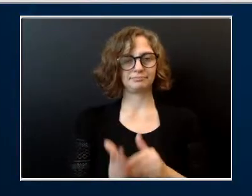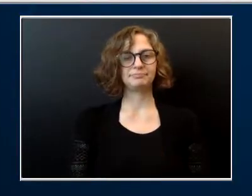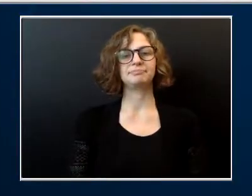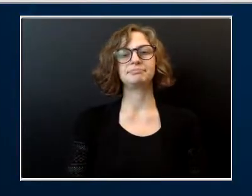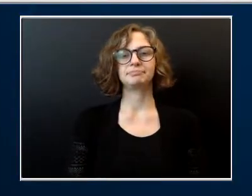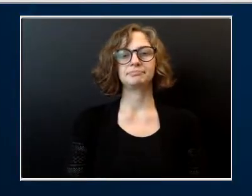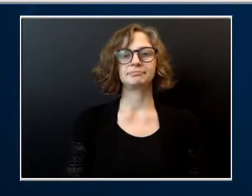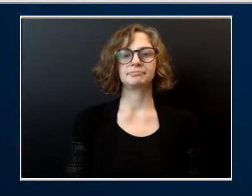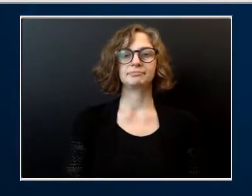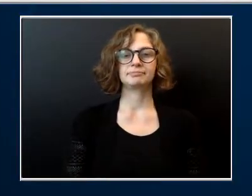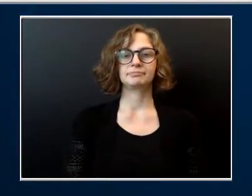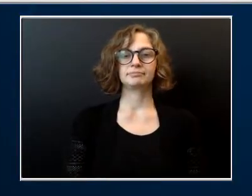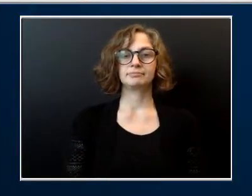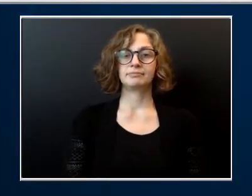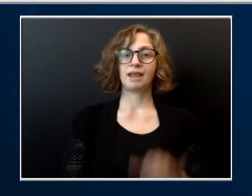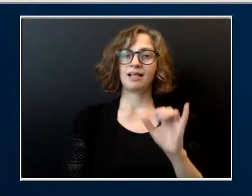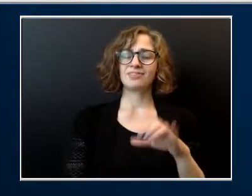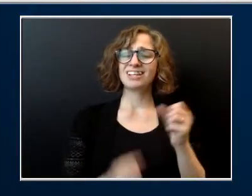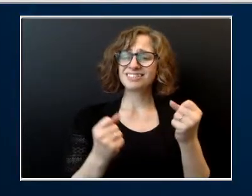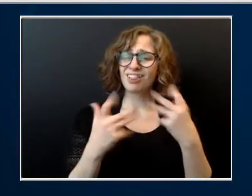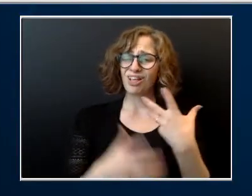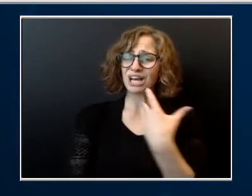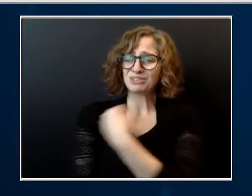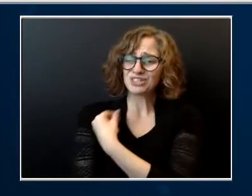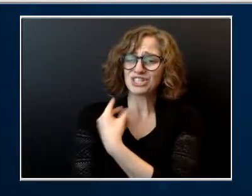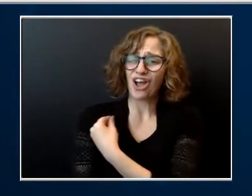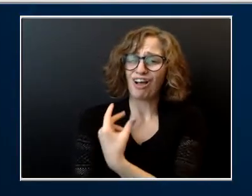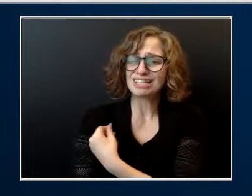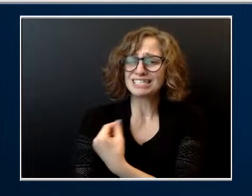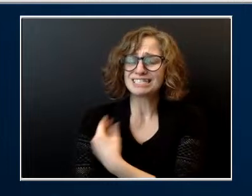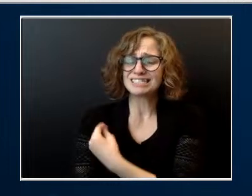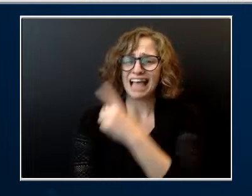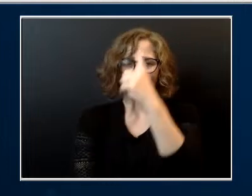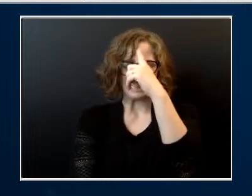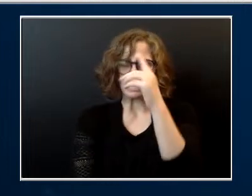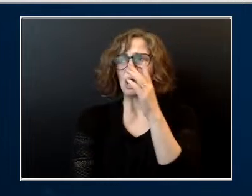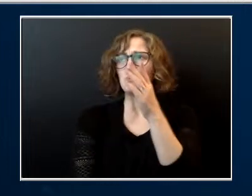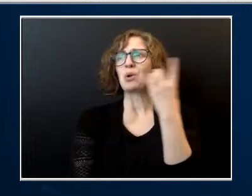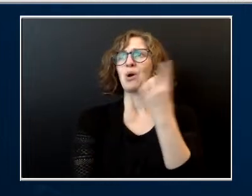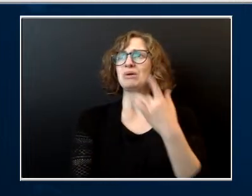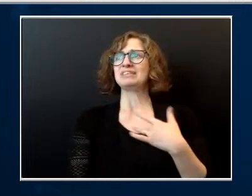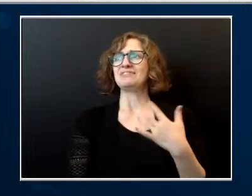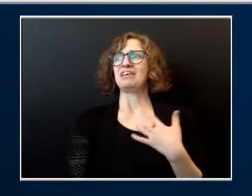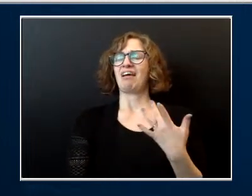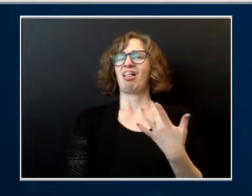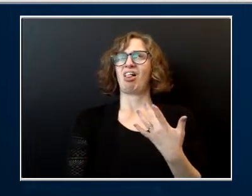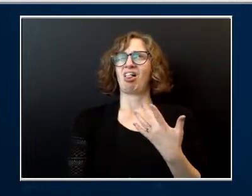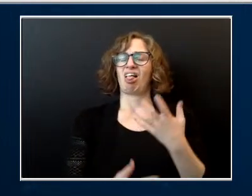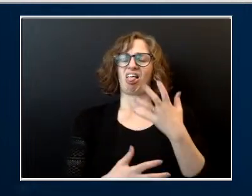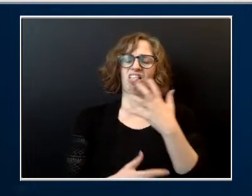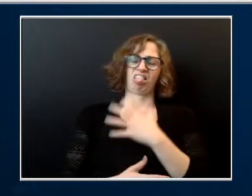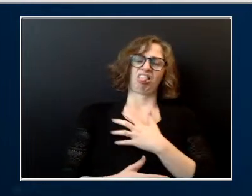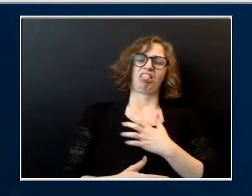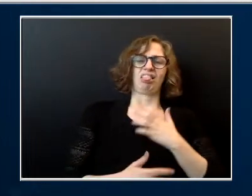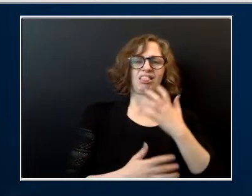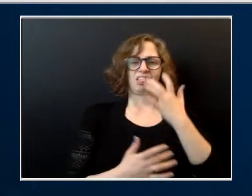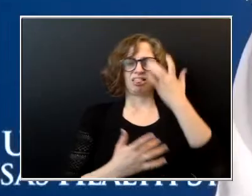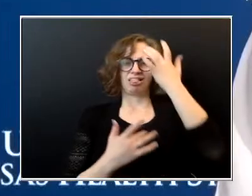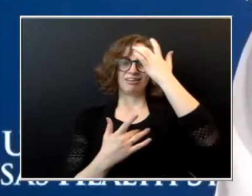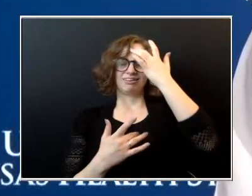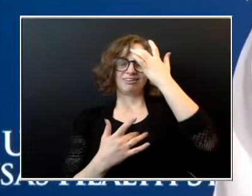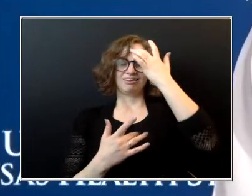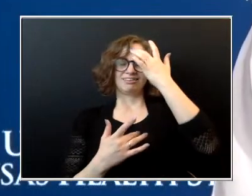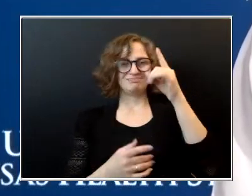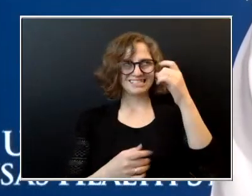Yeah, that's a lot of shots. I think Yeah. I would always feel crummy because I was always getting a vaccine shot. Mm-hmm. Yeah, I couldn't even believe there